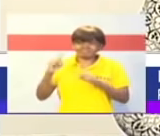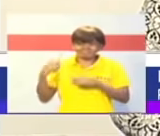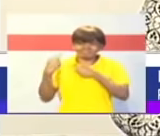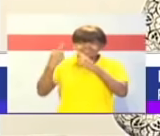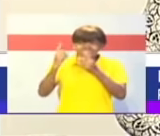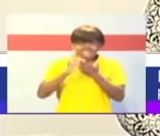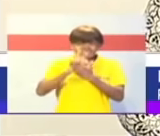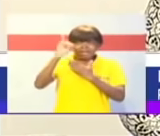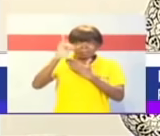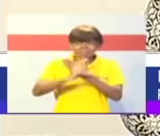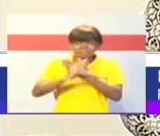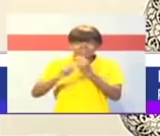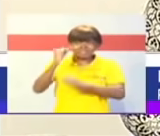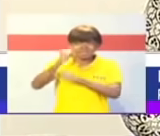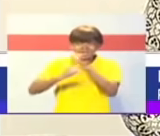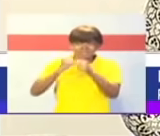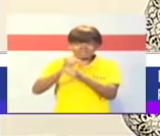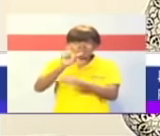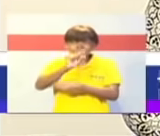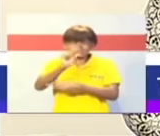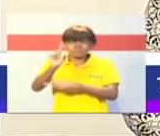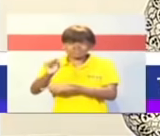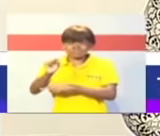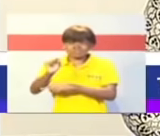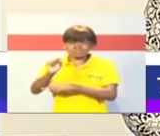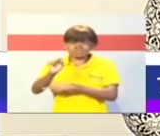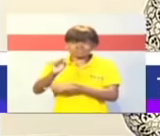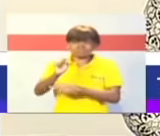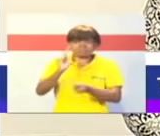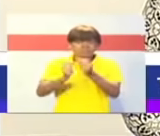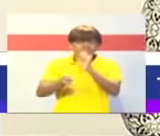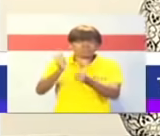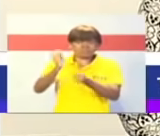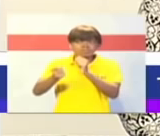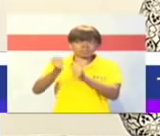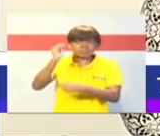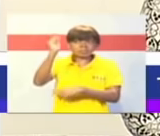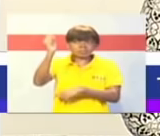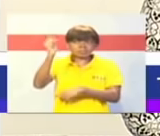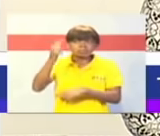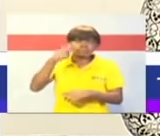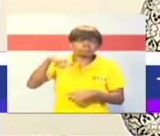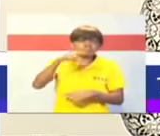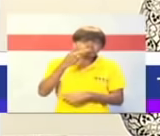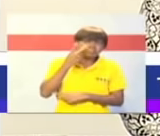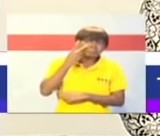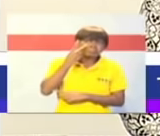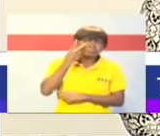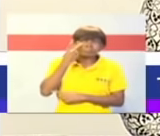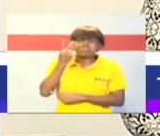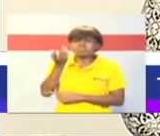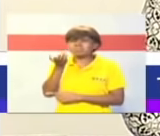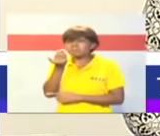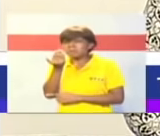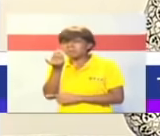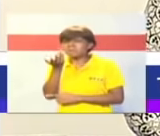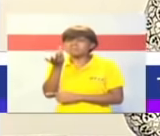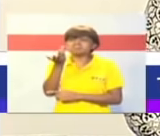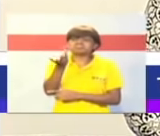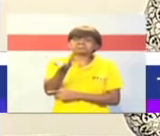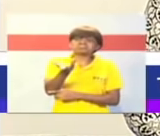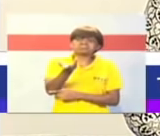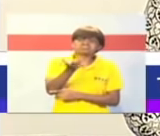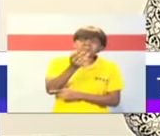December 2020, we have screened, I don't have the exact number, but it's certainly around 1,500